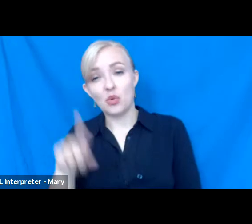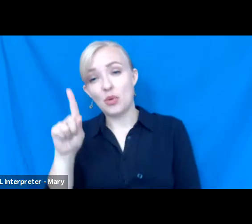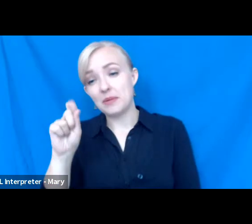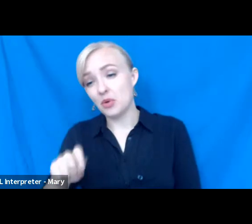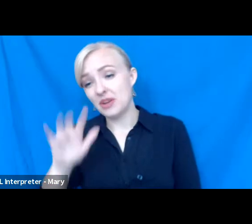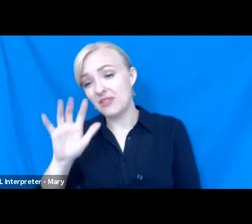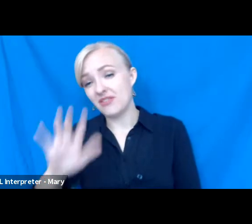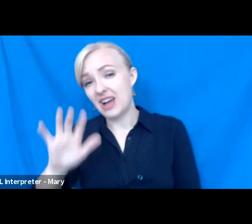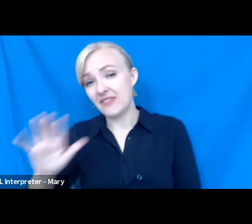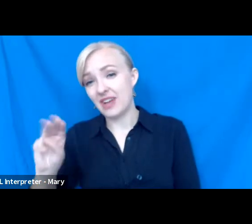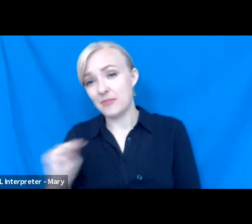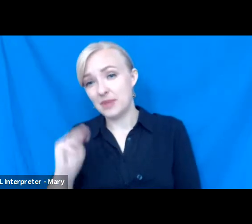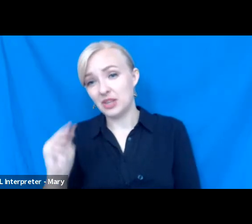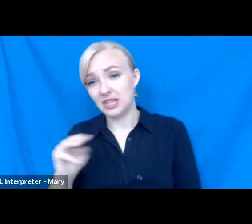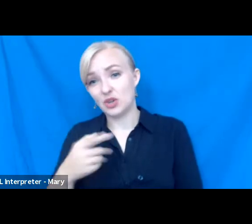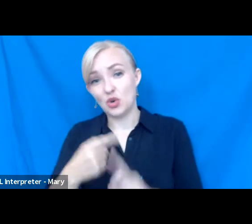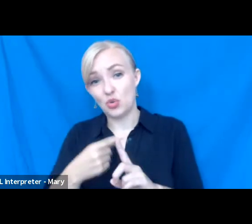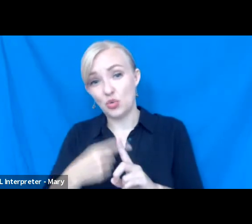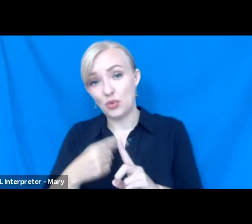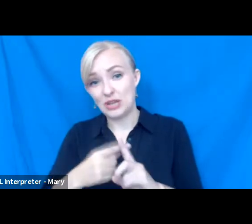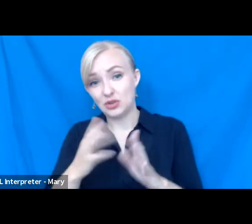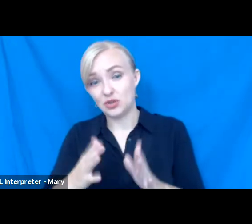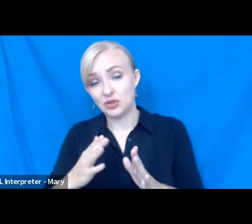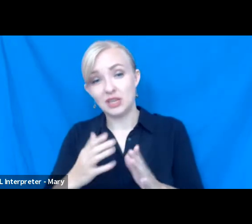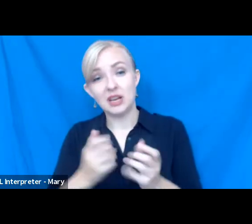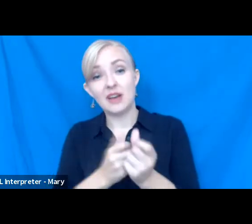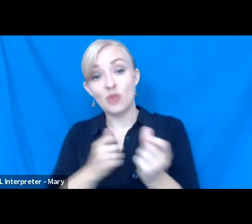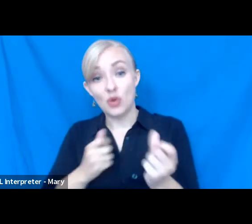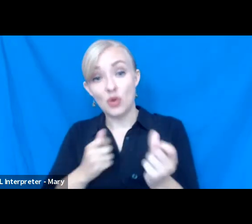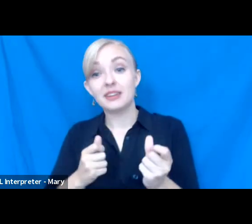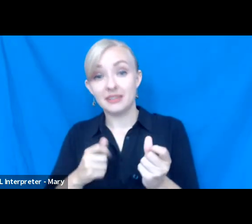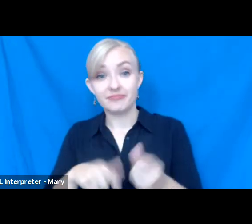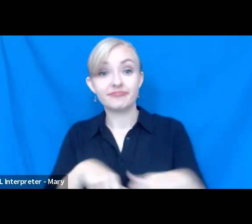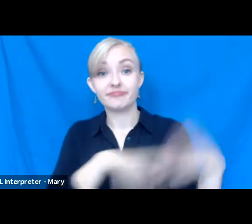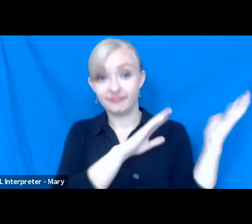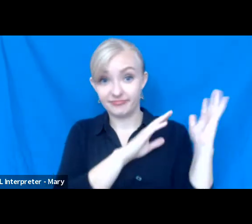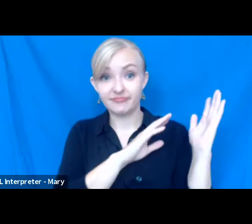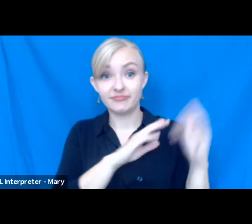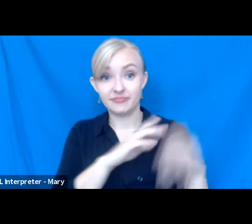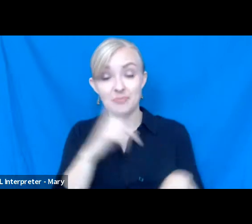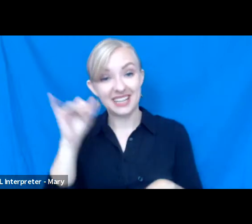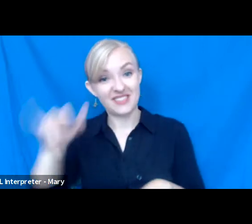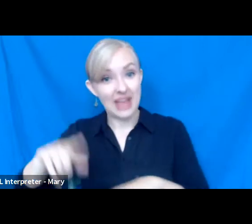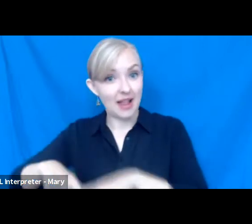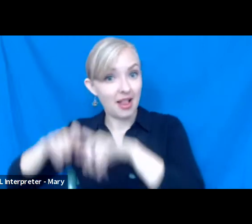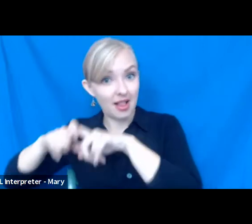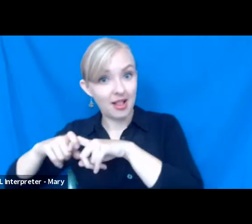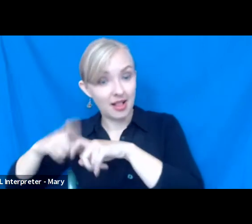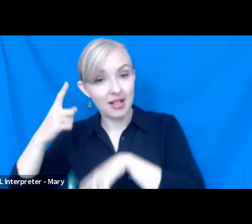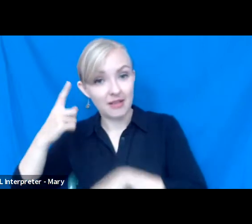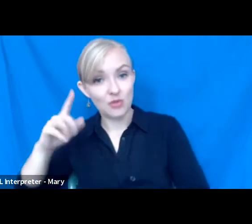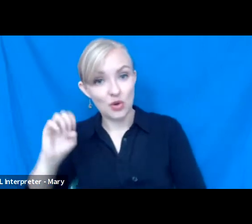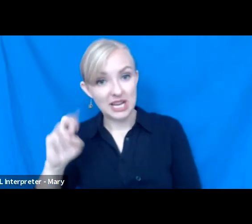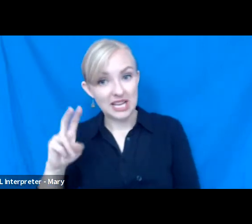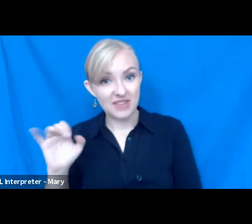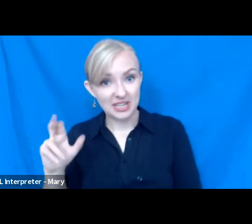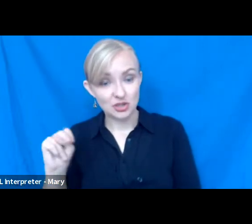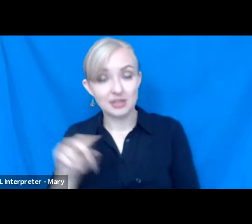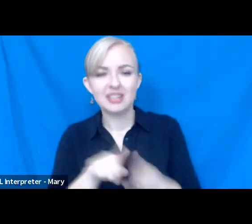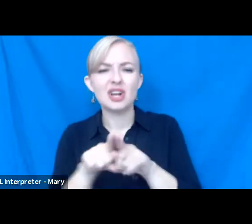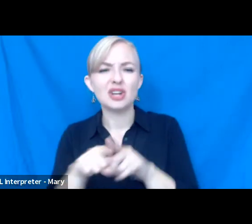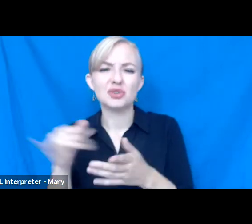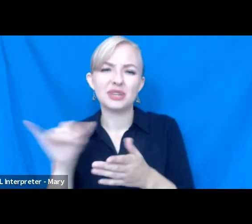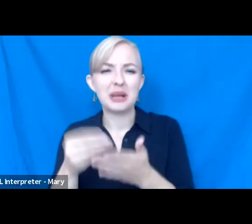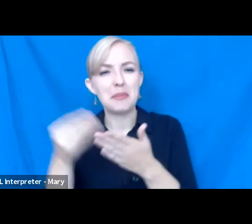million eviction filings nationwide. It also bought time for the 437 state and